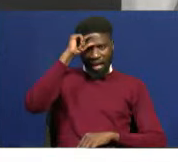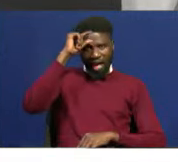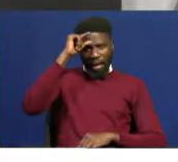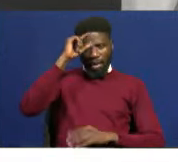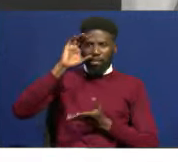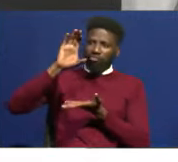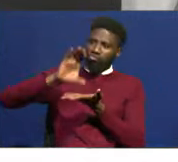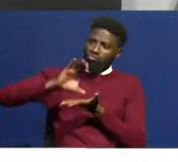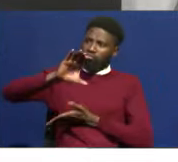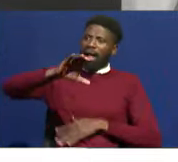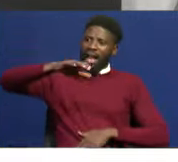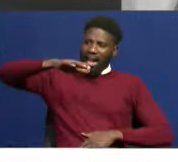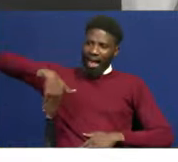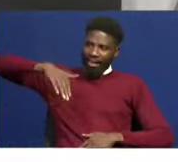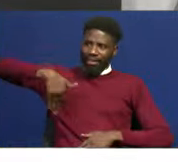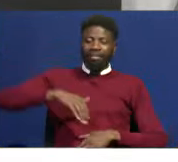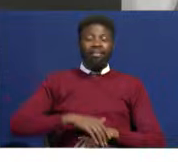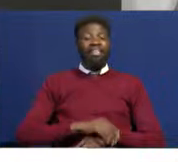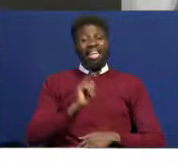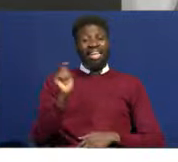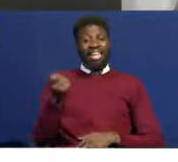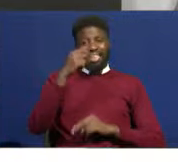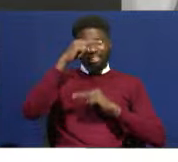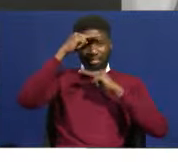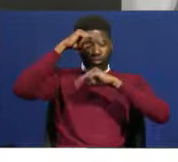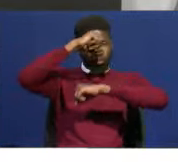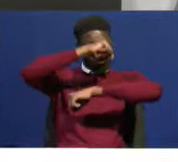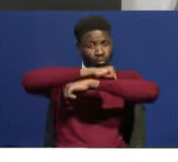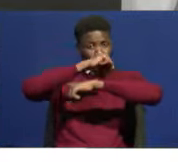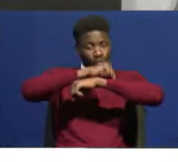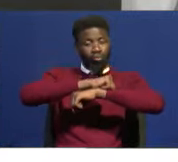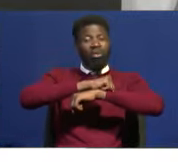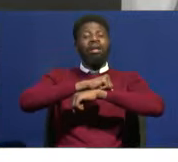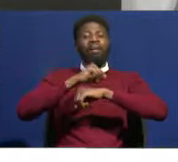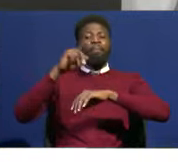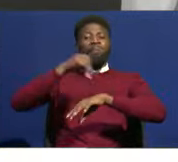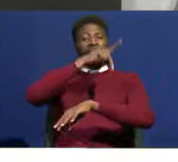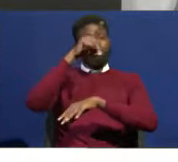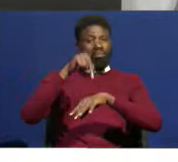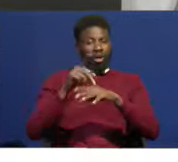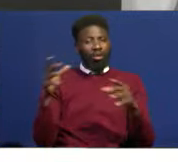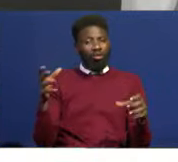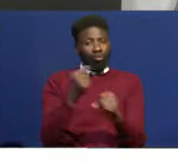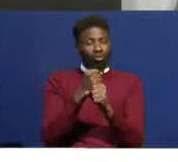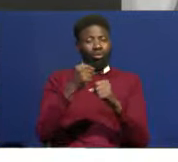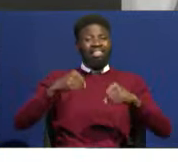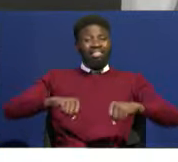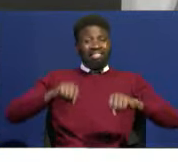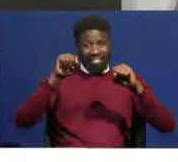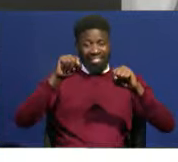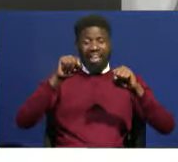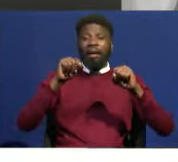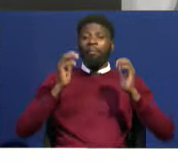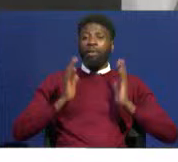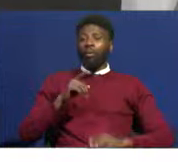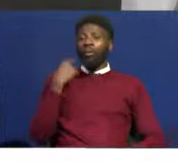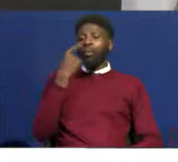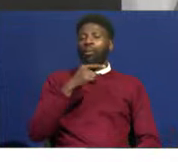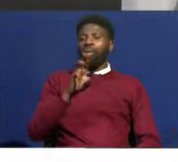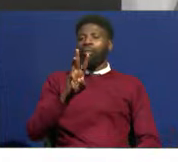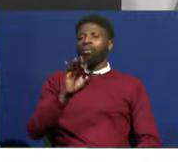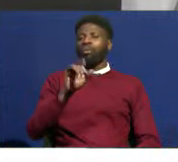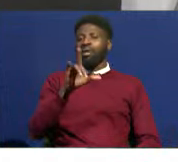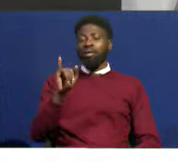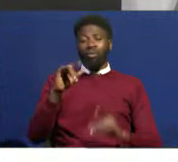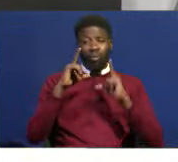capitation. Kenya Secondary Schools Heads Association National Chairman Willie Kuria says delayed disbursement of part of the